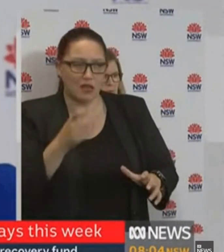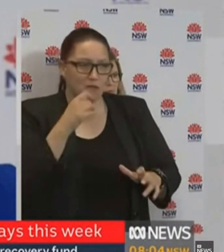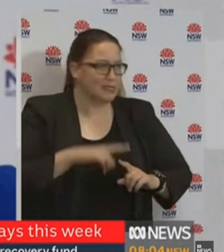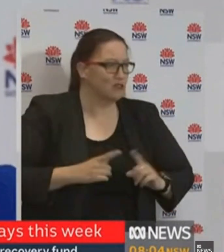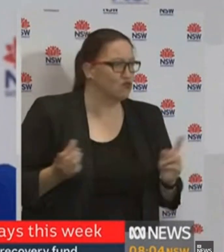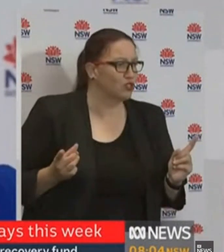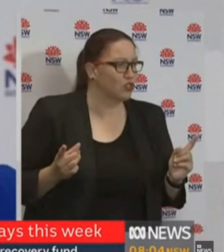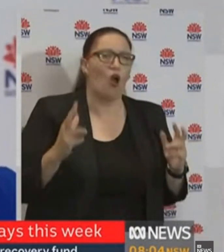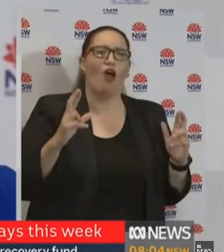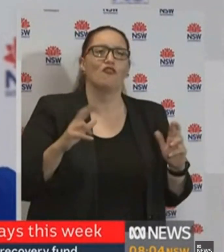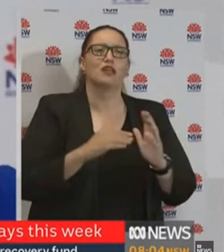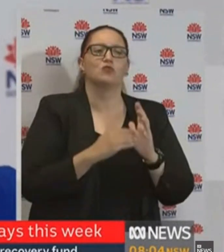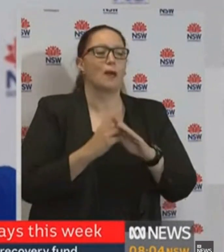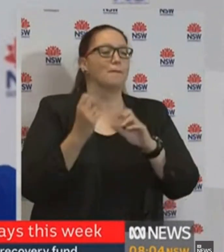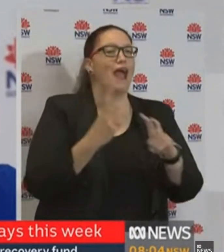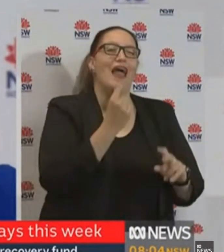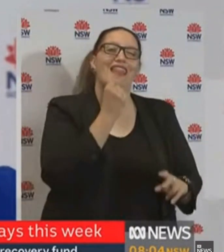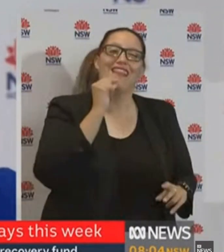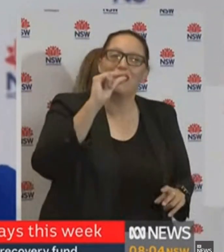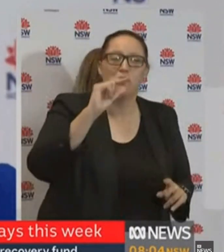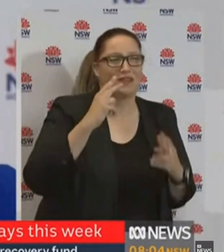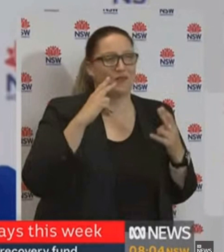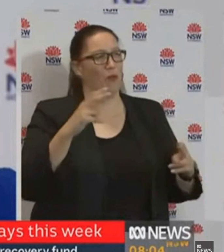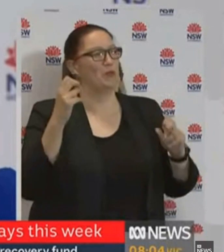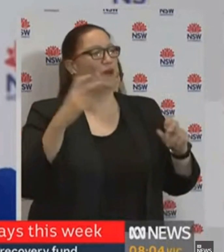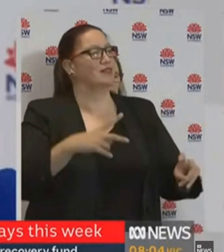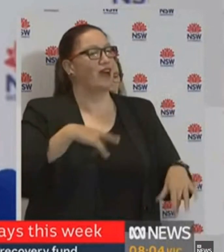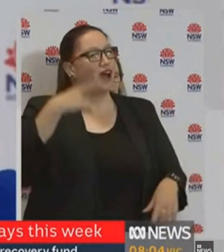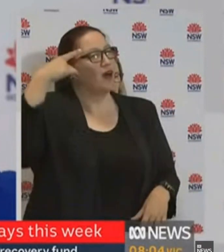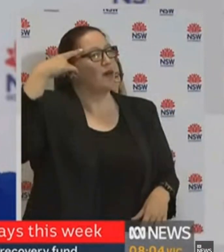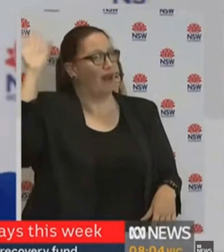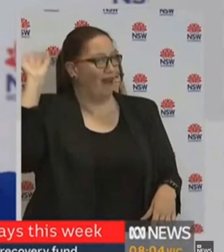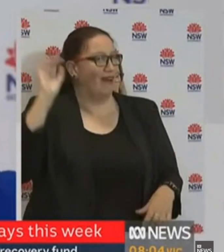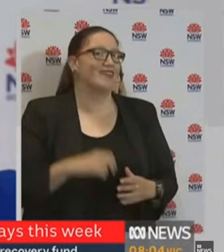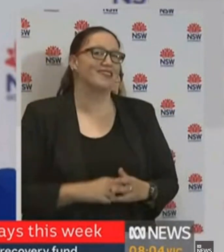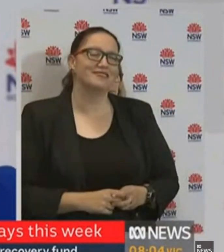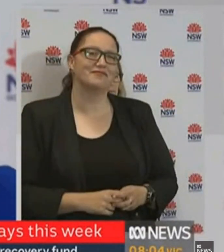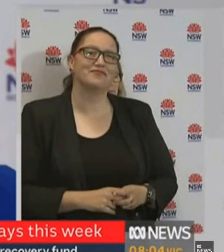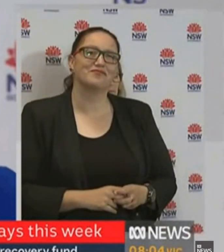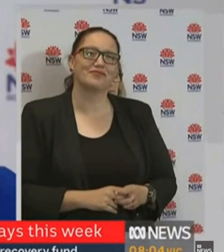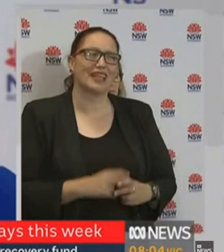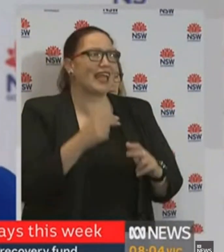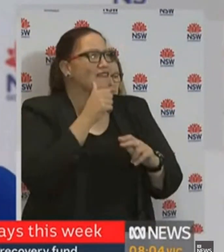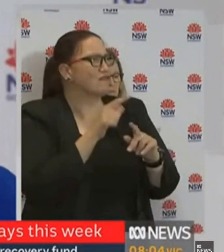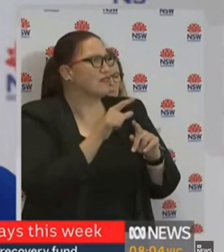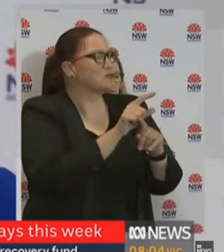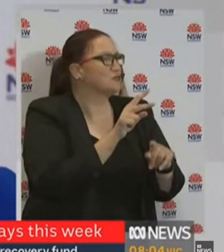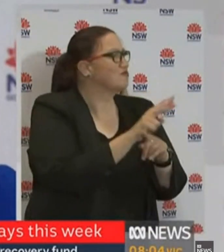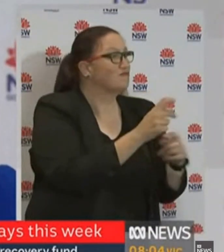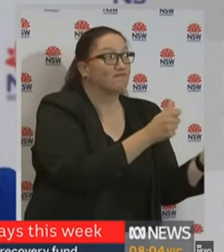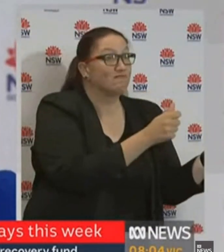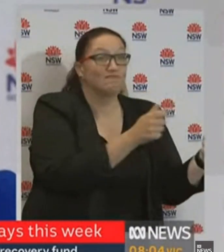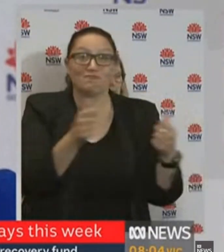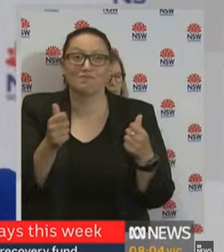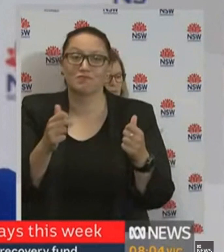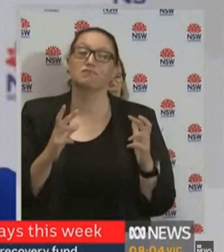and a sense to the community that we're moving forward in a positive way. And if the next 2 weeks go well, we expect to have